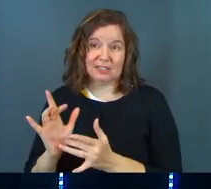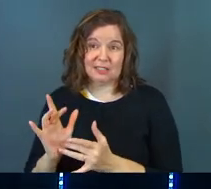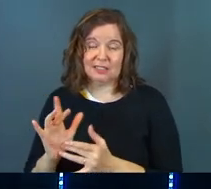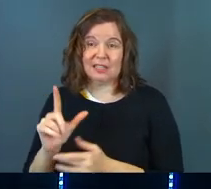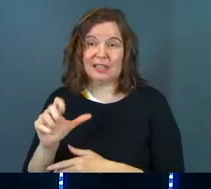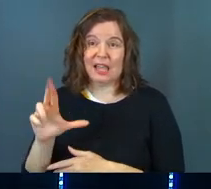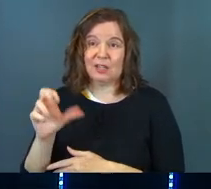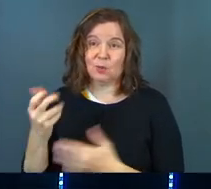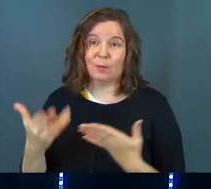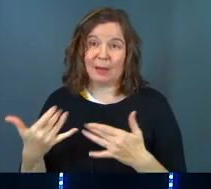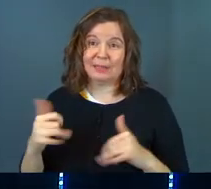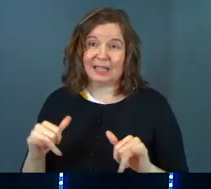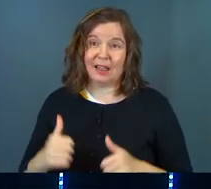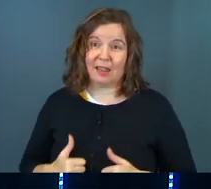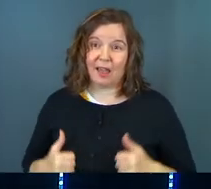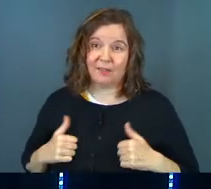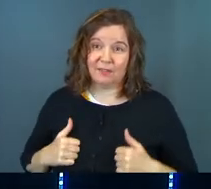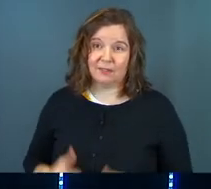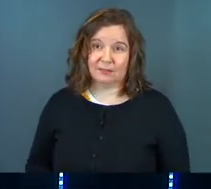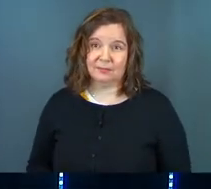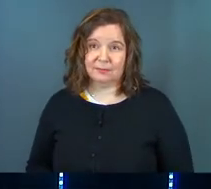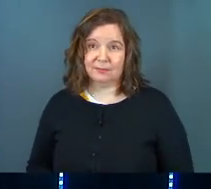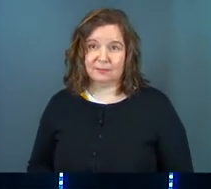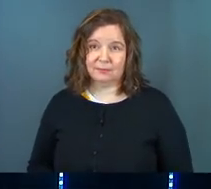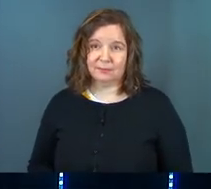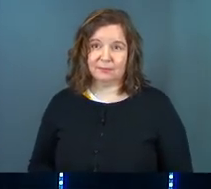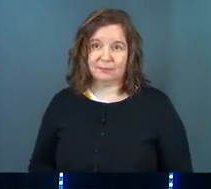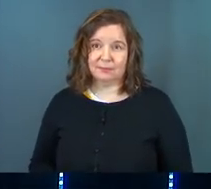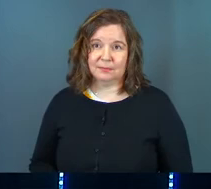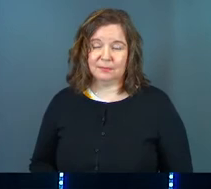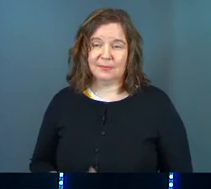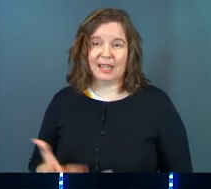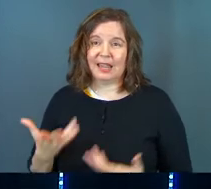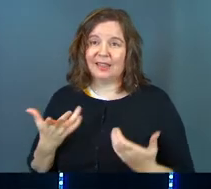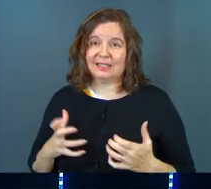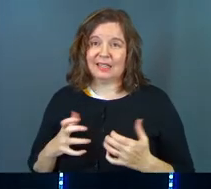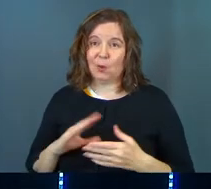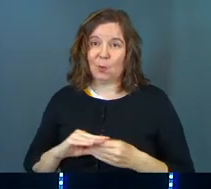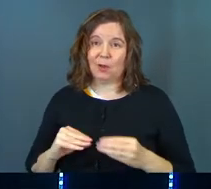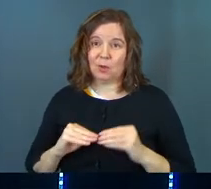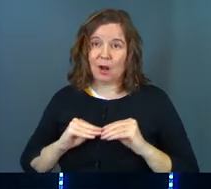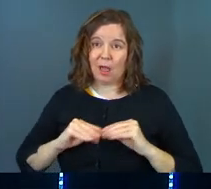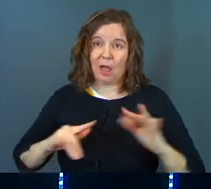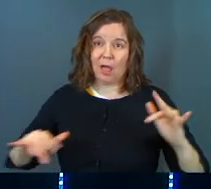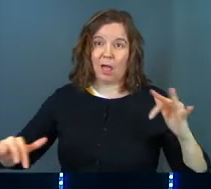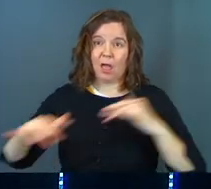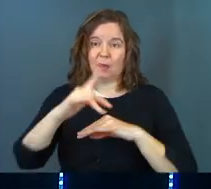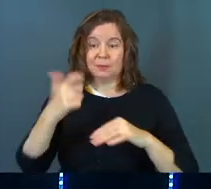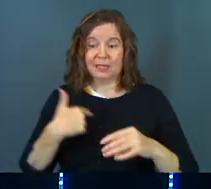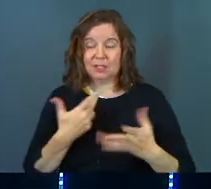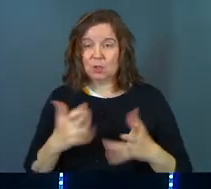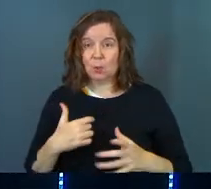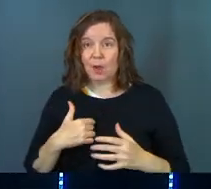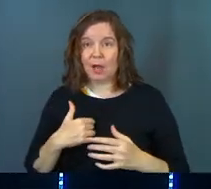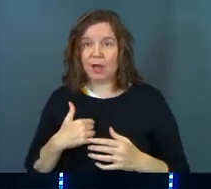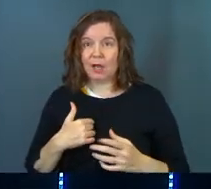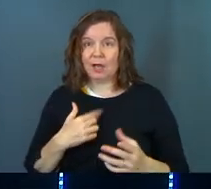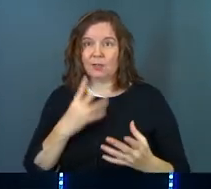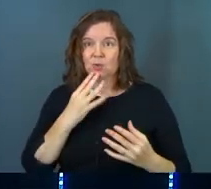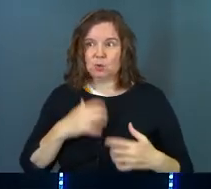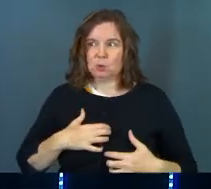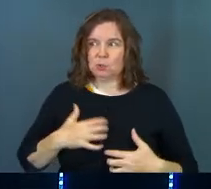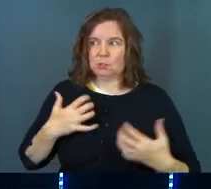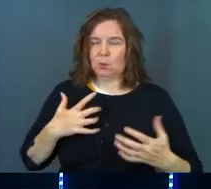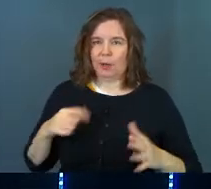Jesus. Lazarus was probably still alive. And they didn't want the story circulating because they didn't want to stir the